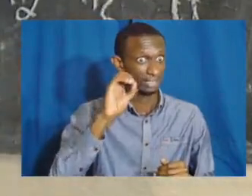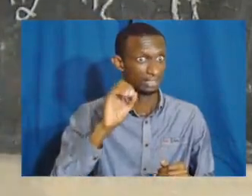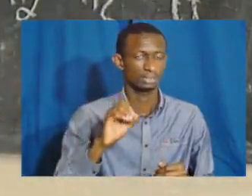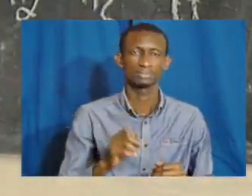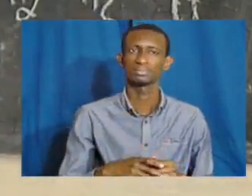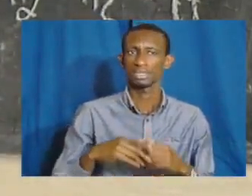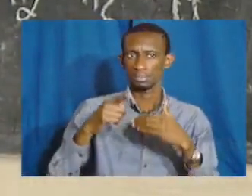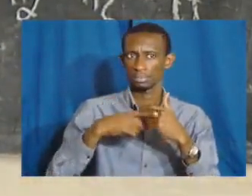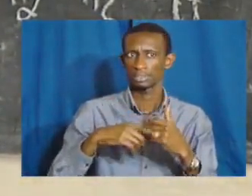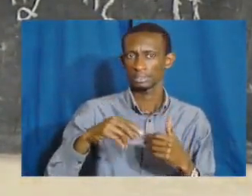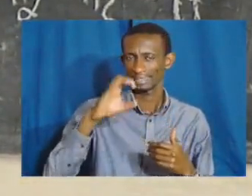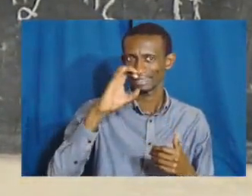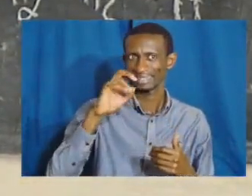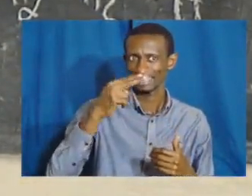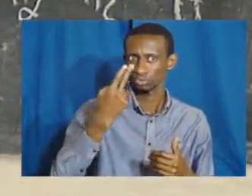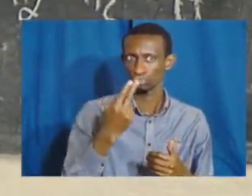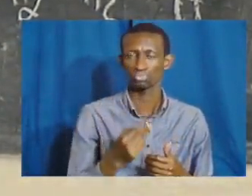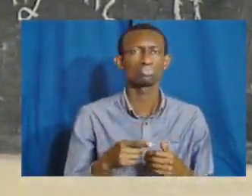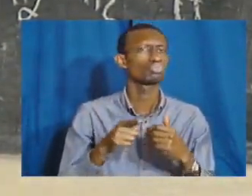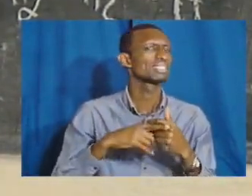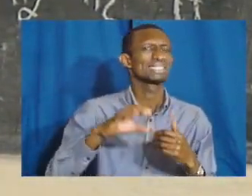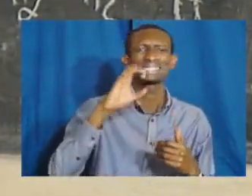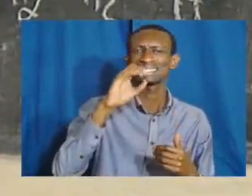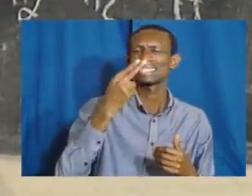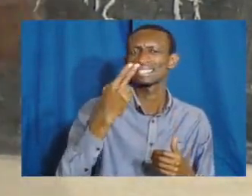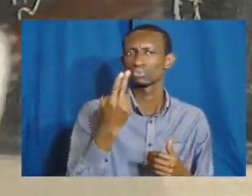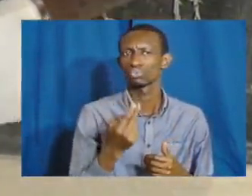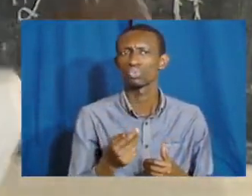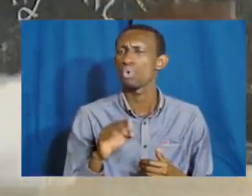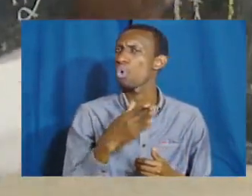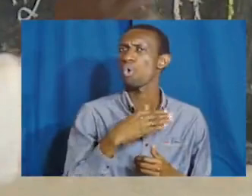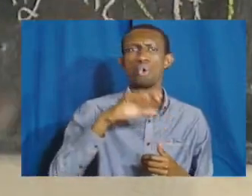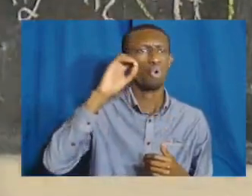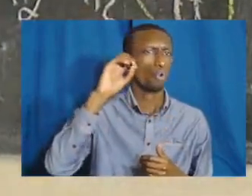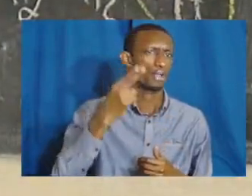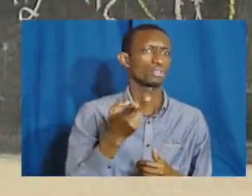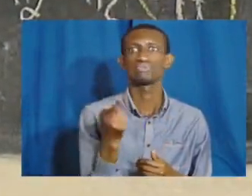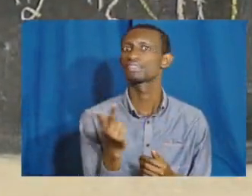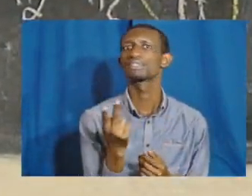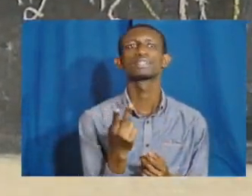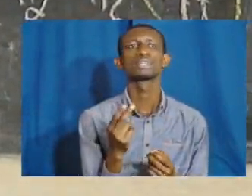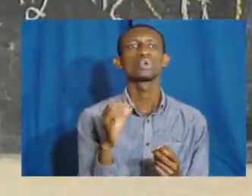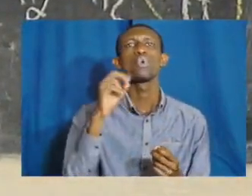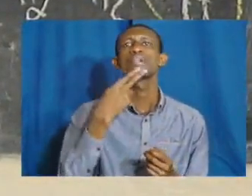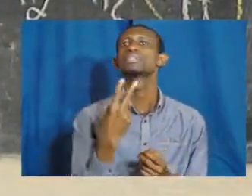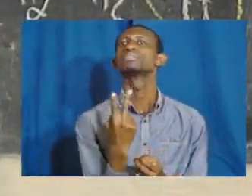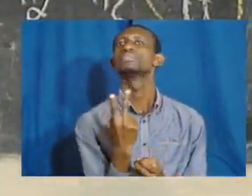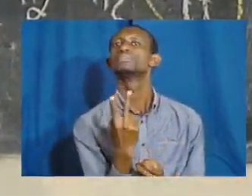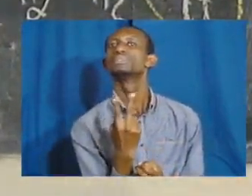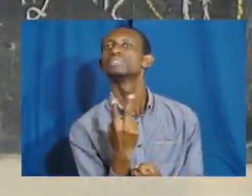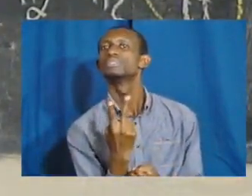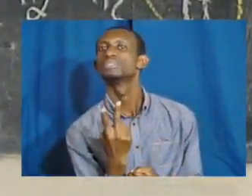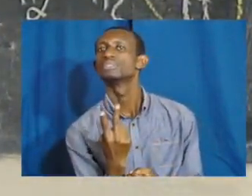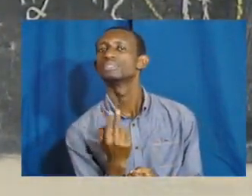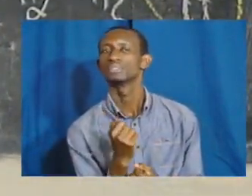CH2OH. So you have 2 alcohols there. So you have this, and then you have this one. Those are the 2